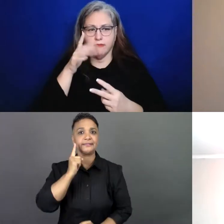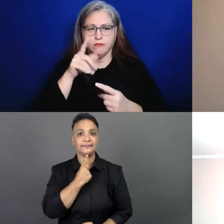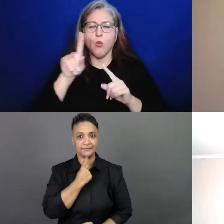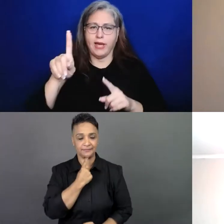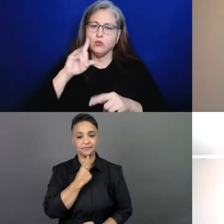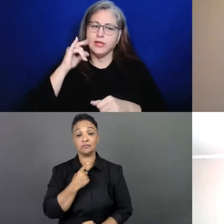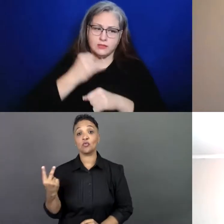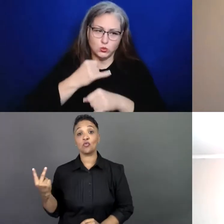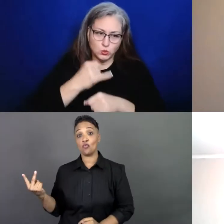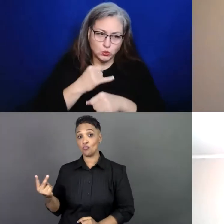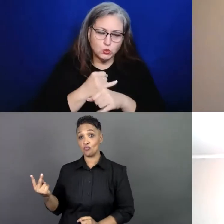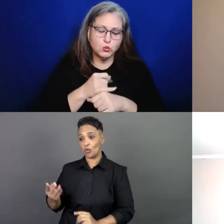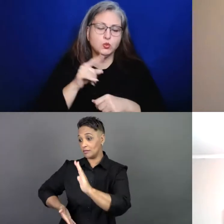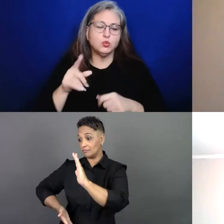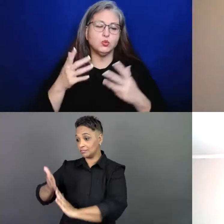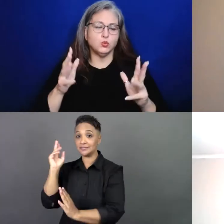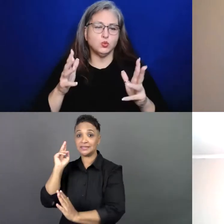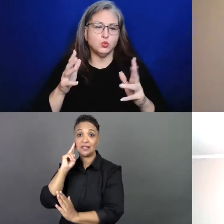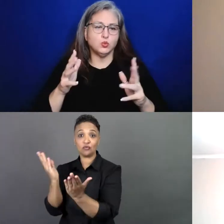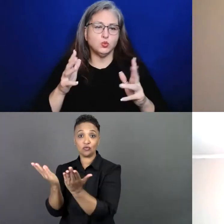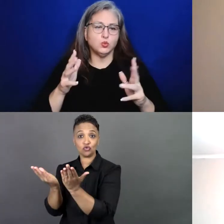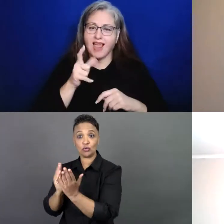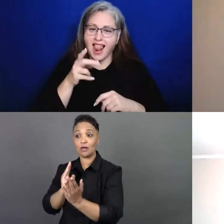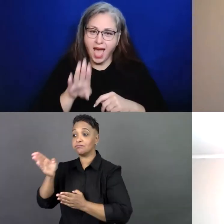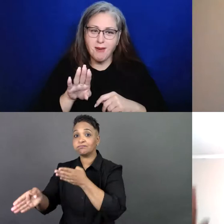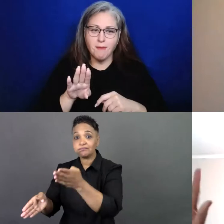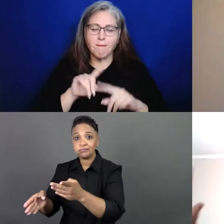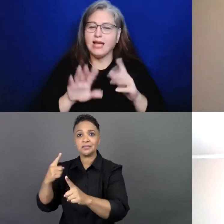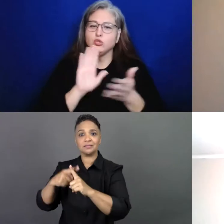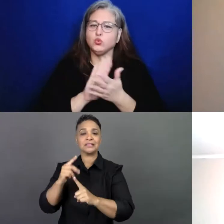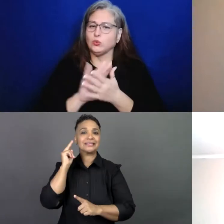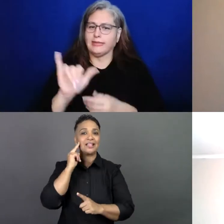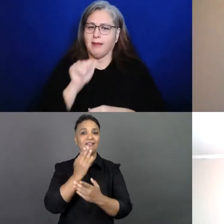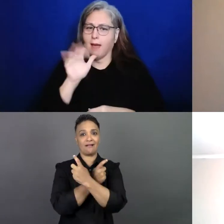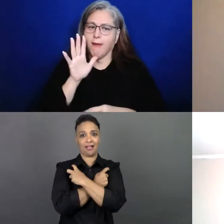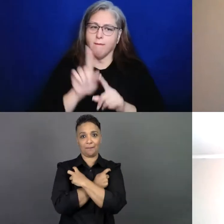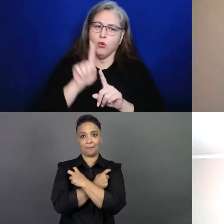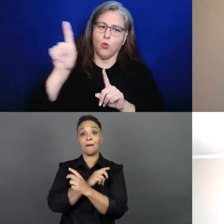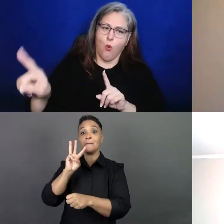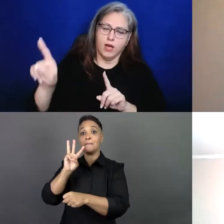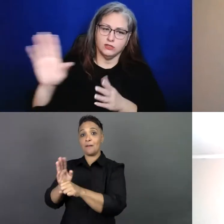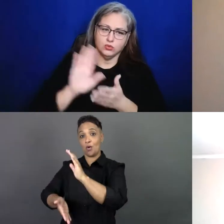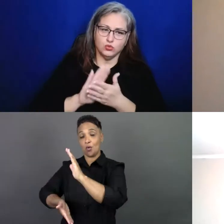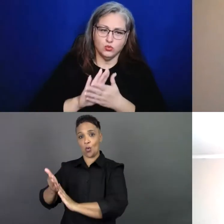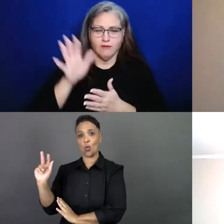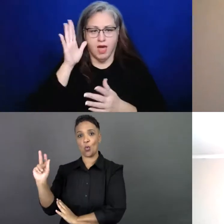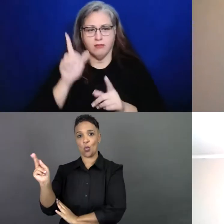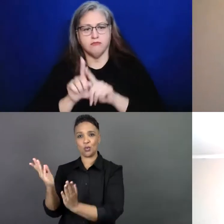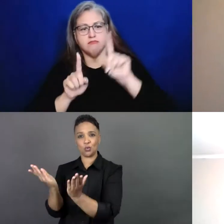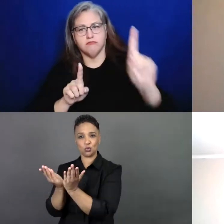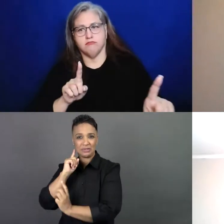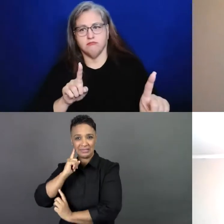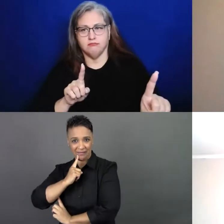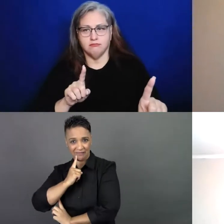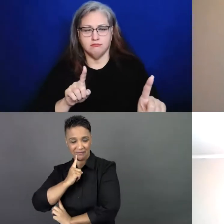deaf schools and deaf club, like different schools. My mom went to Kutlwanong School for the Deaf, and my father